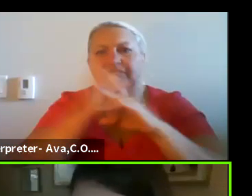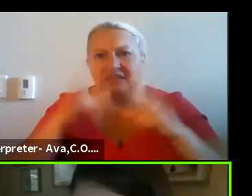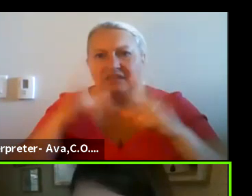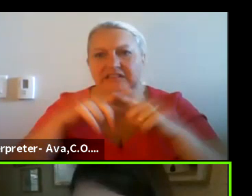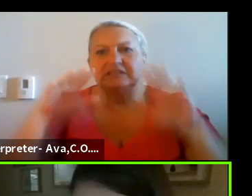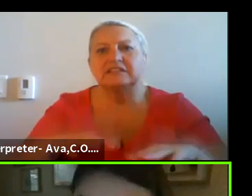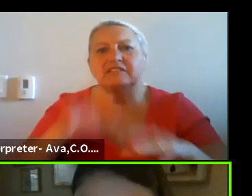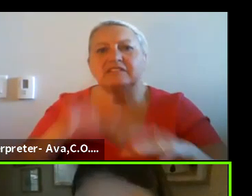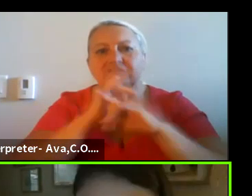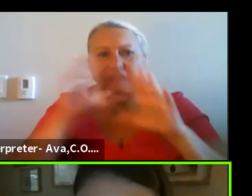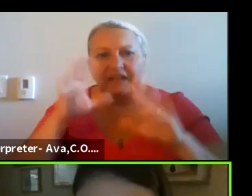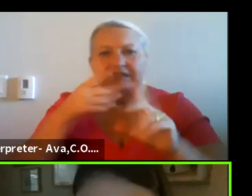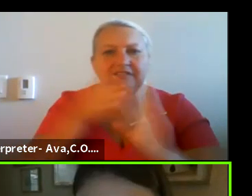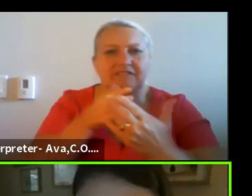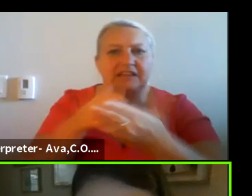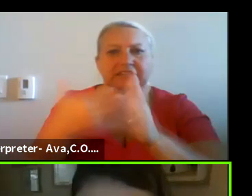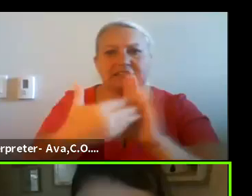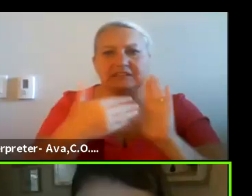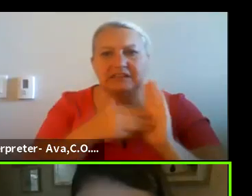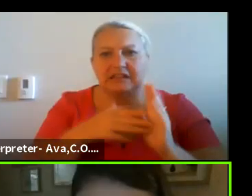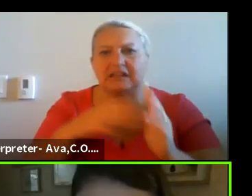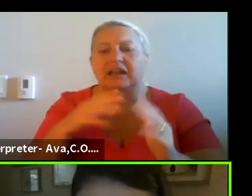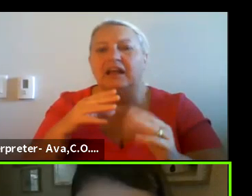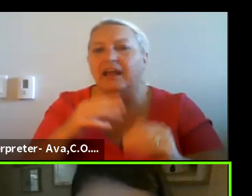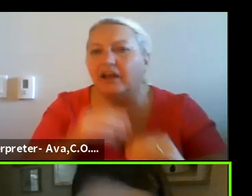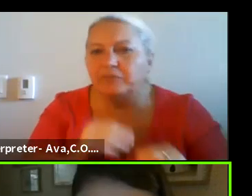settler niceties at the expense of whom?